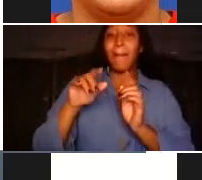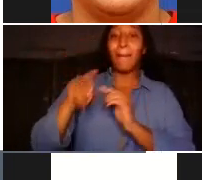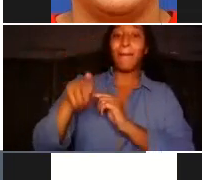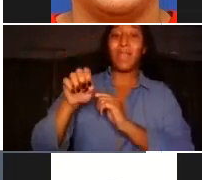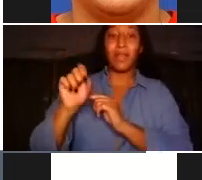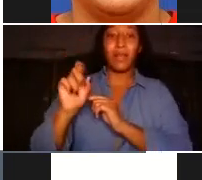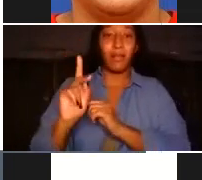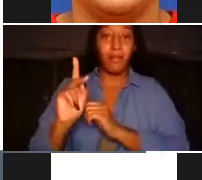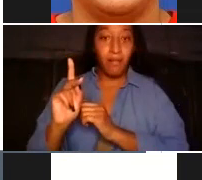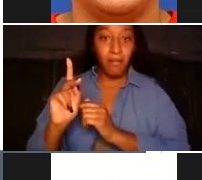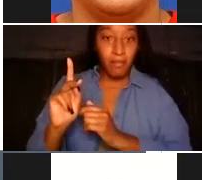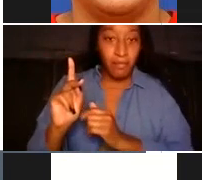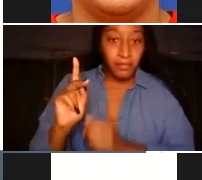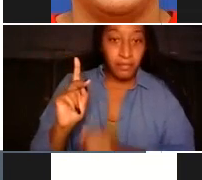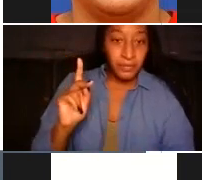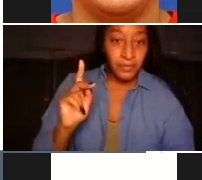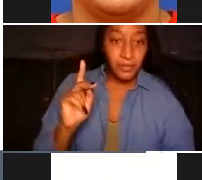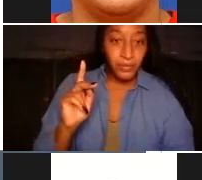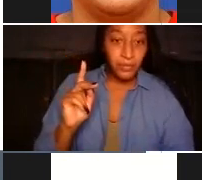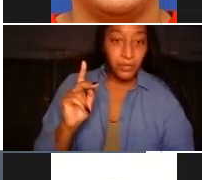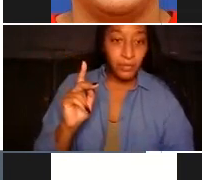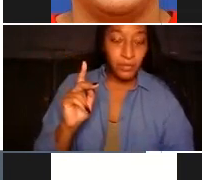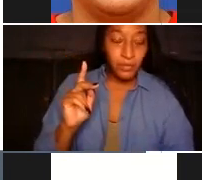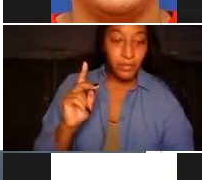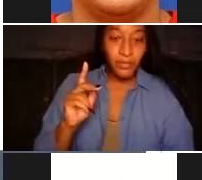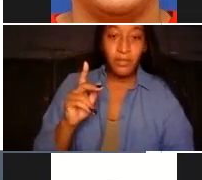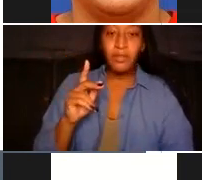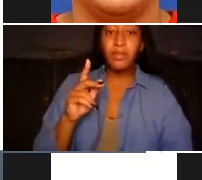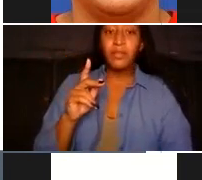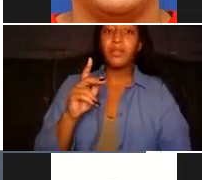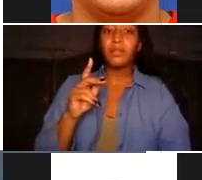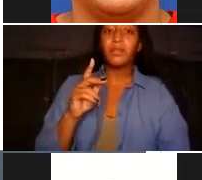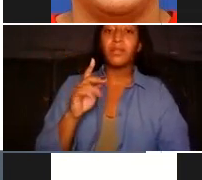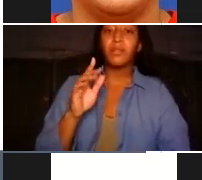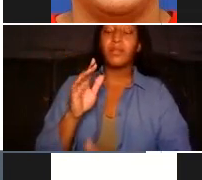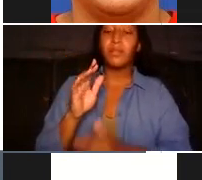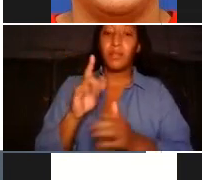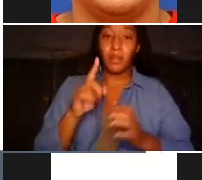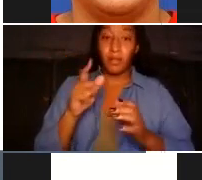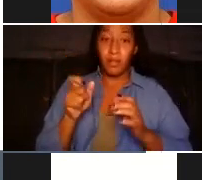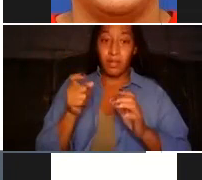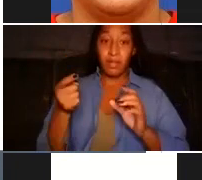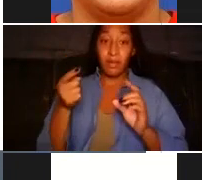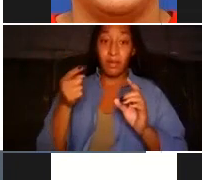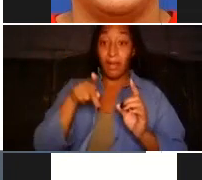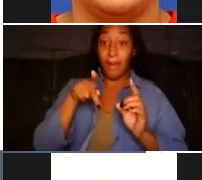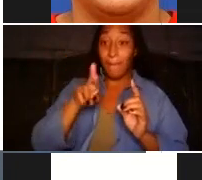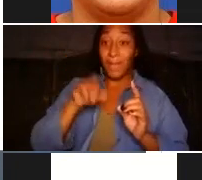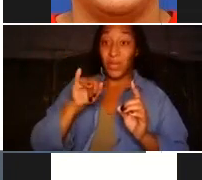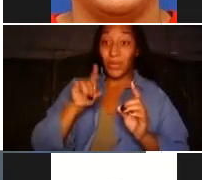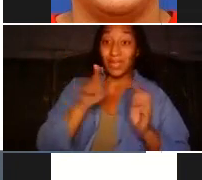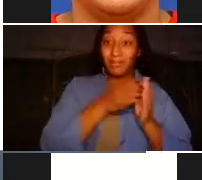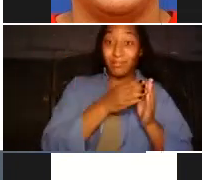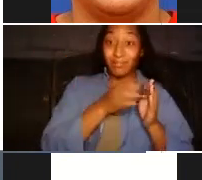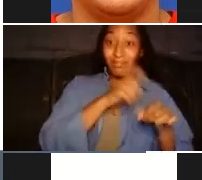oscillators is how do we find the period? Remember, the period tells us the time it takes for it to repeat. And